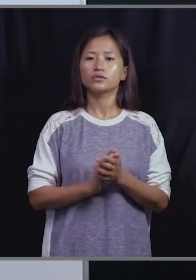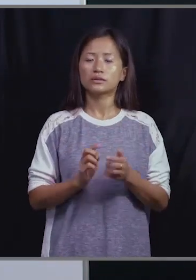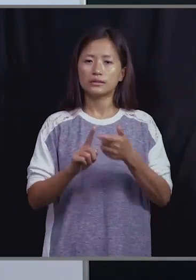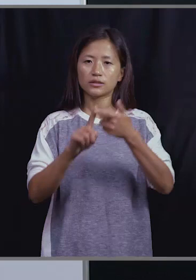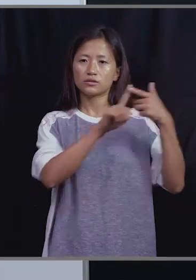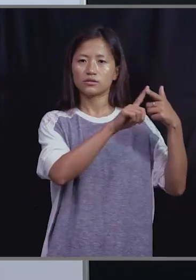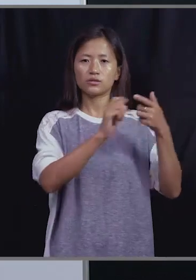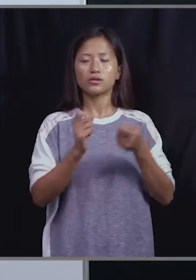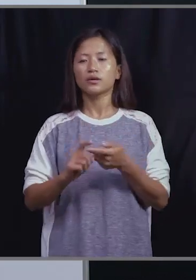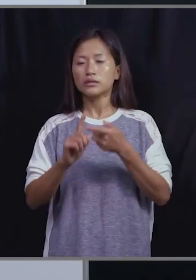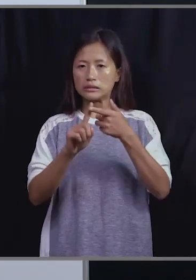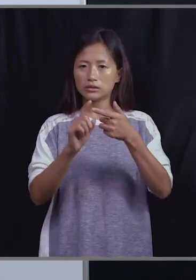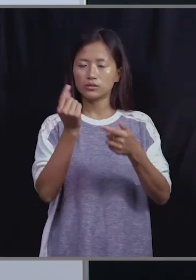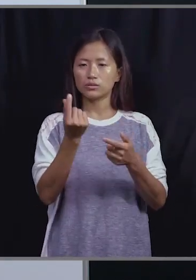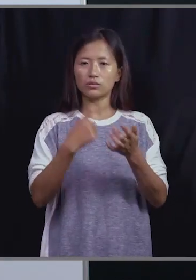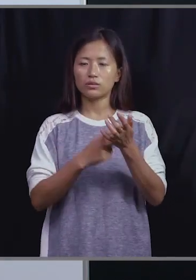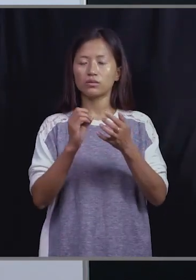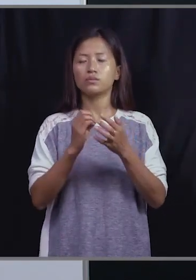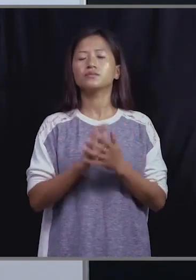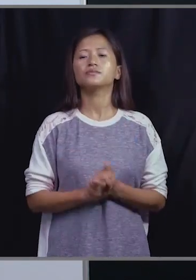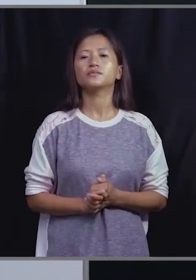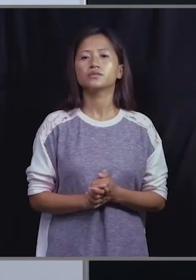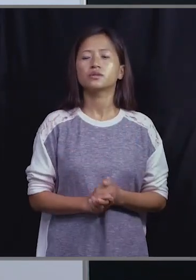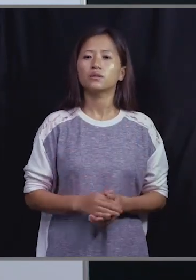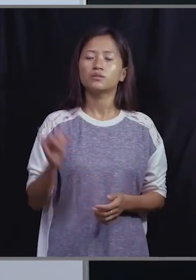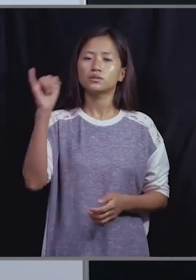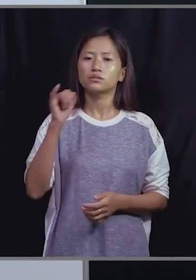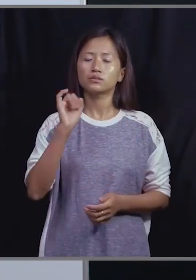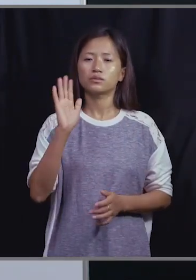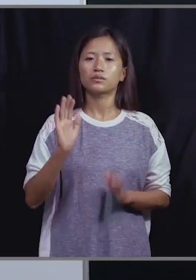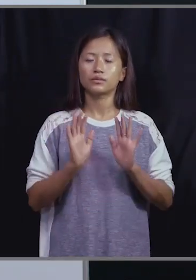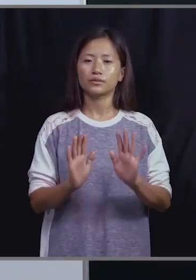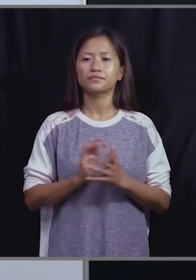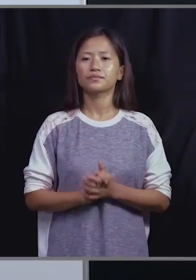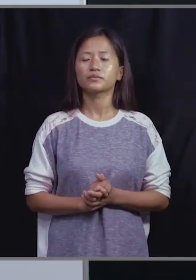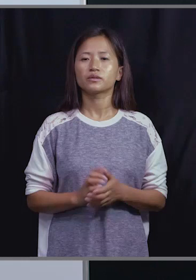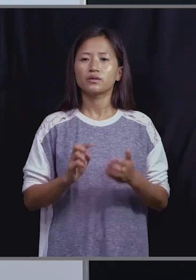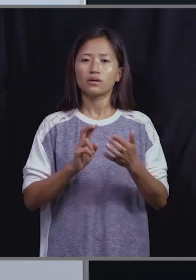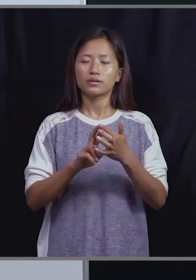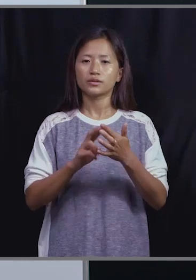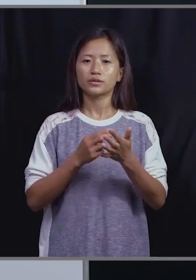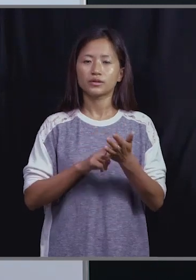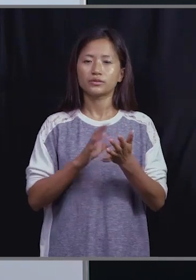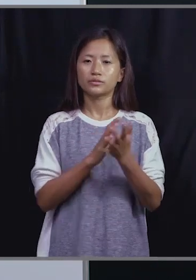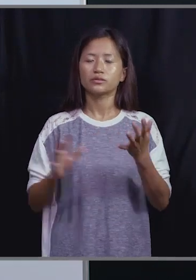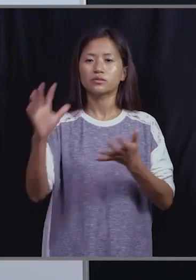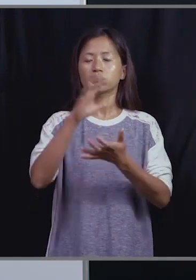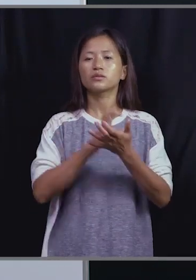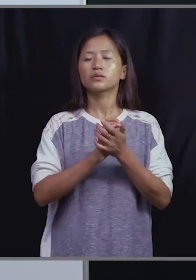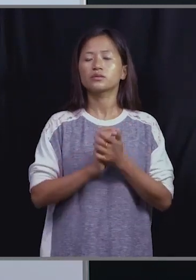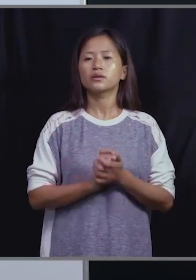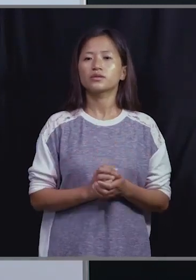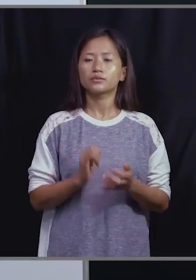Eastern European. All right. Number 6, we have national aspiration of Union